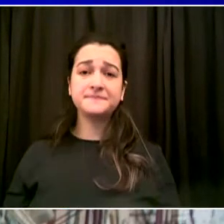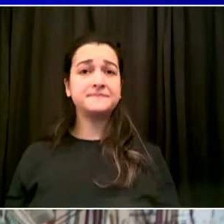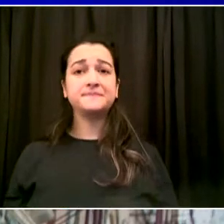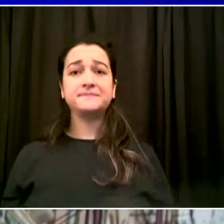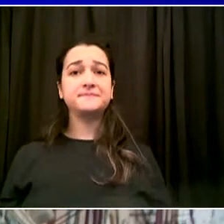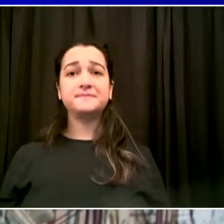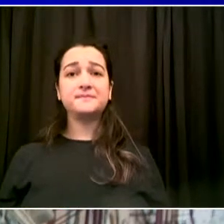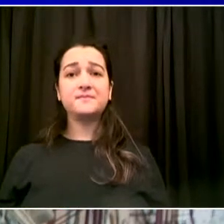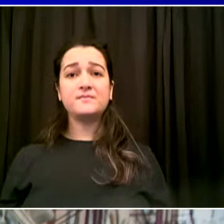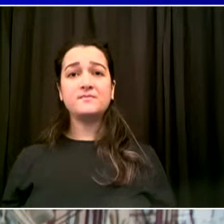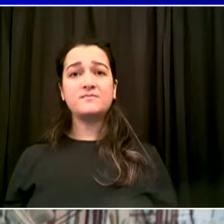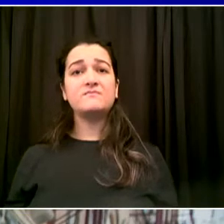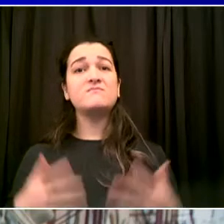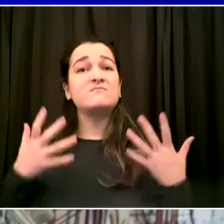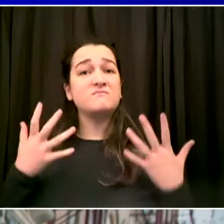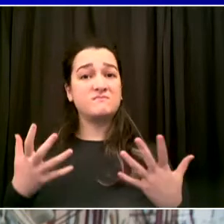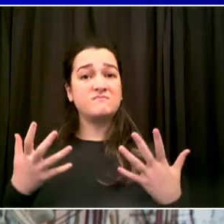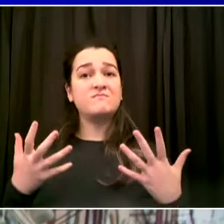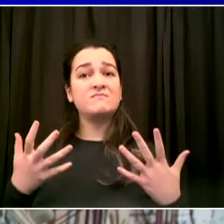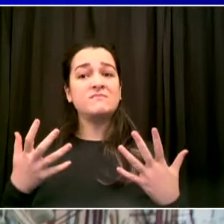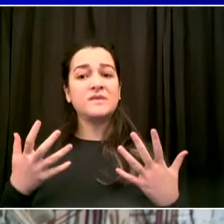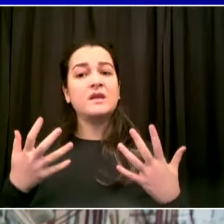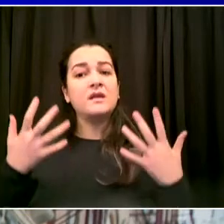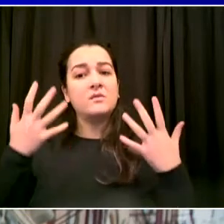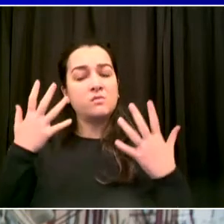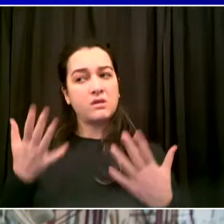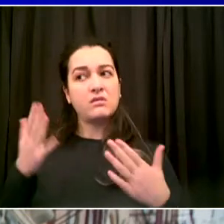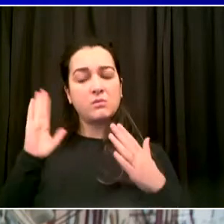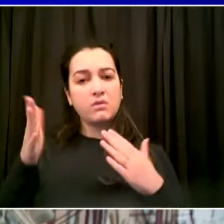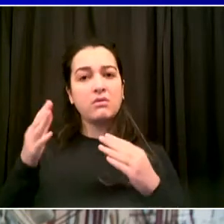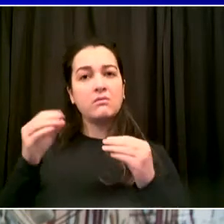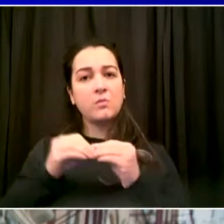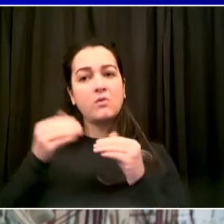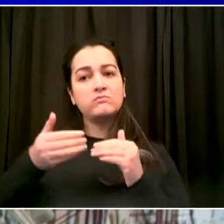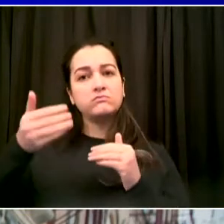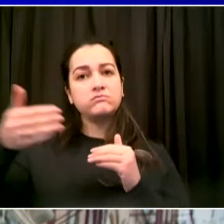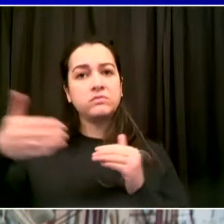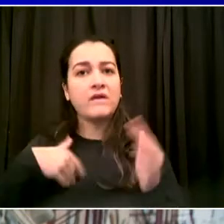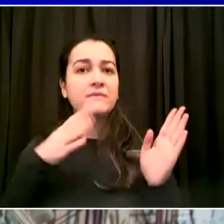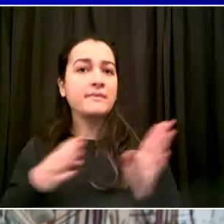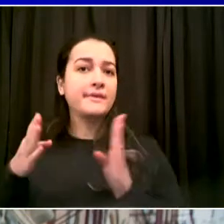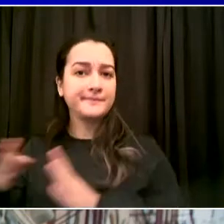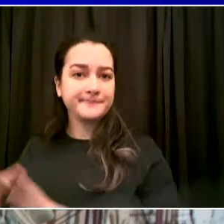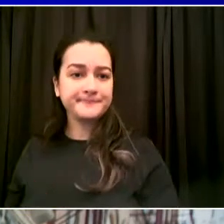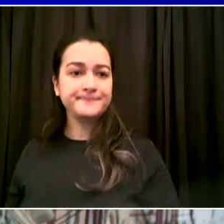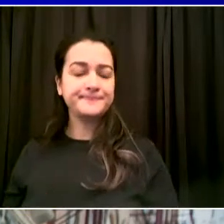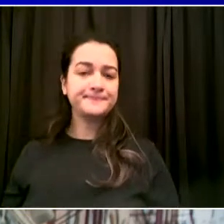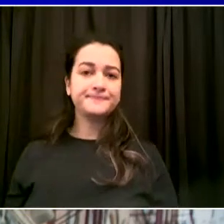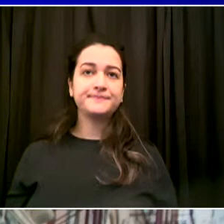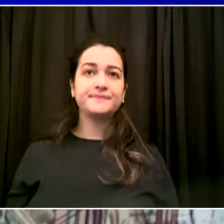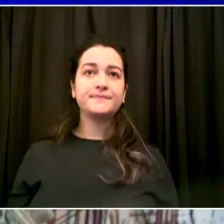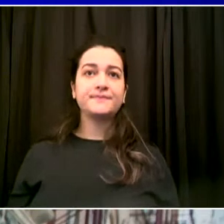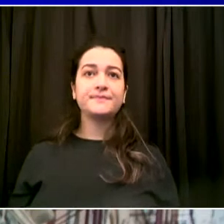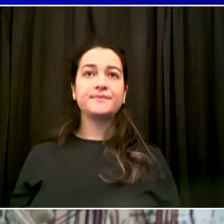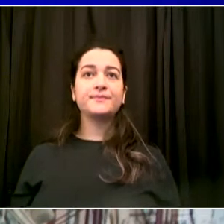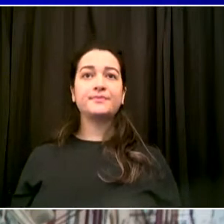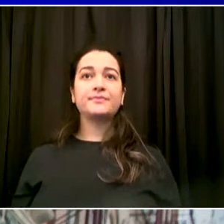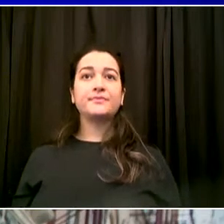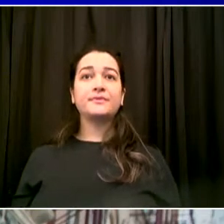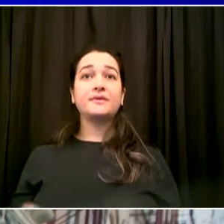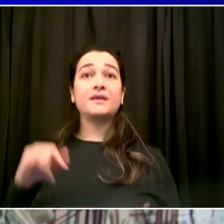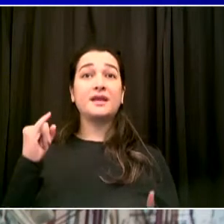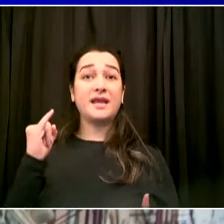crime, if you dare to raise your hand against a member of our Asian communities, you will suffer the consequences. We have the